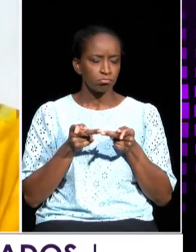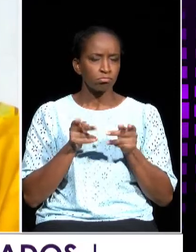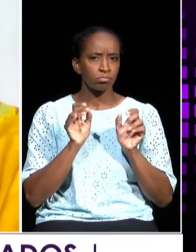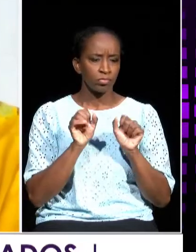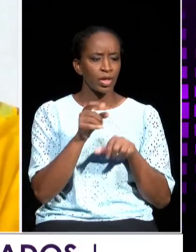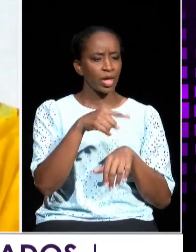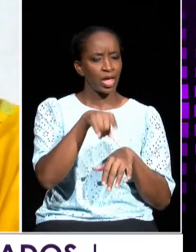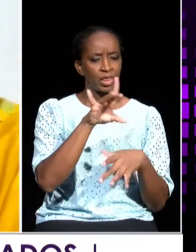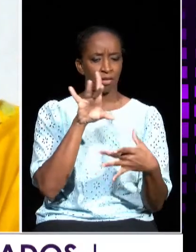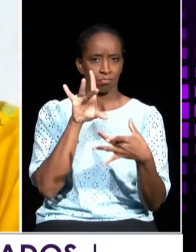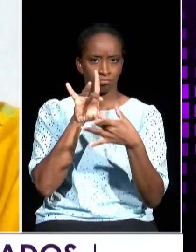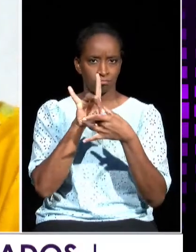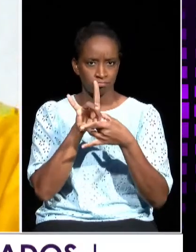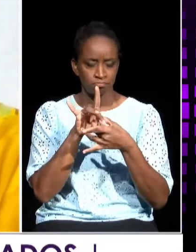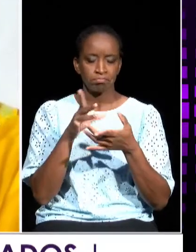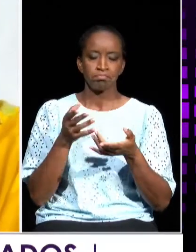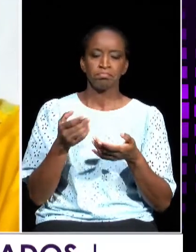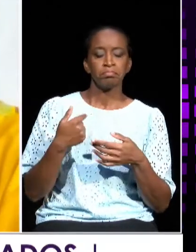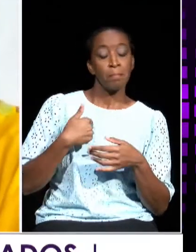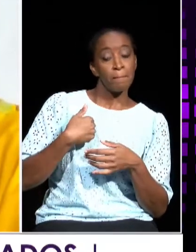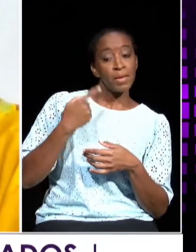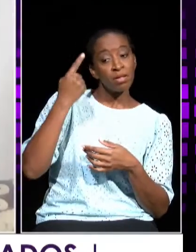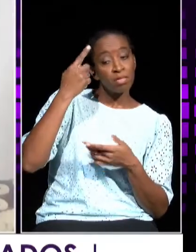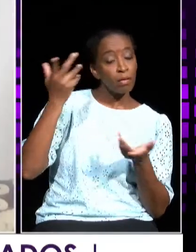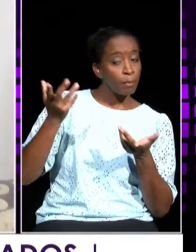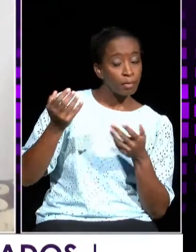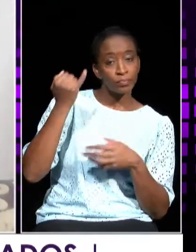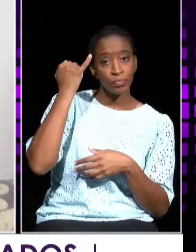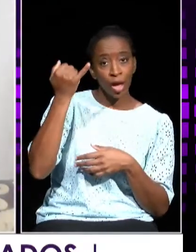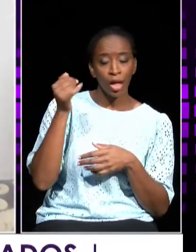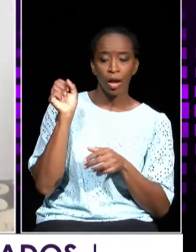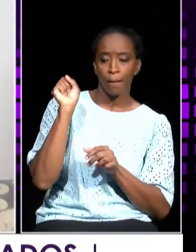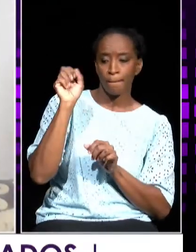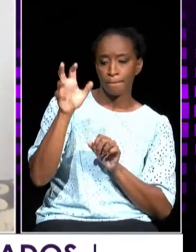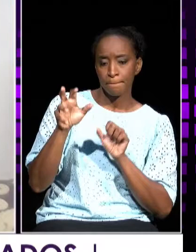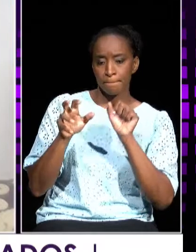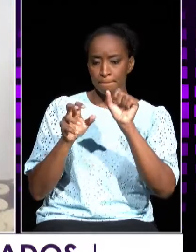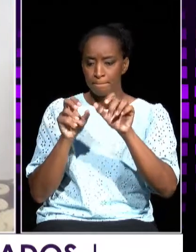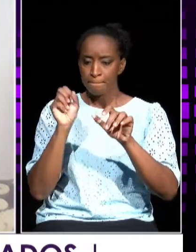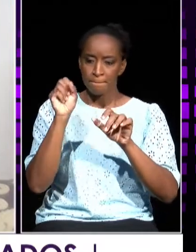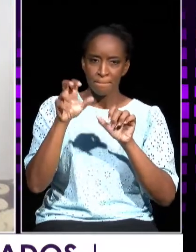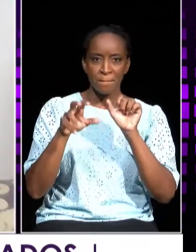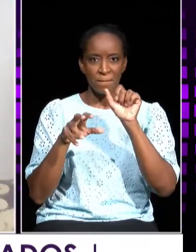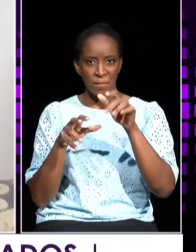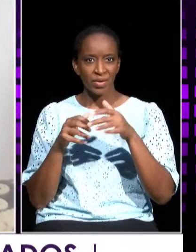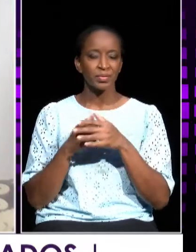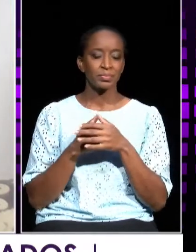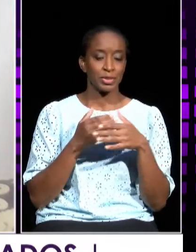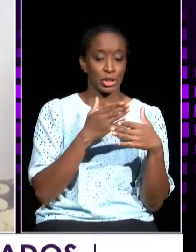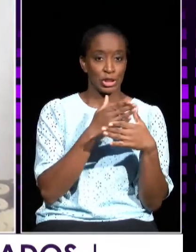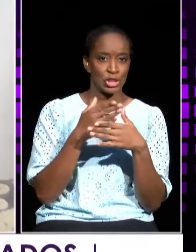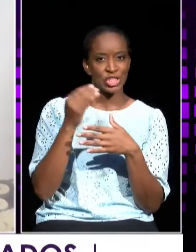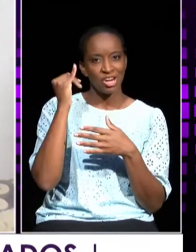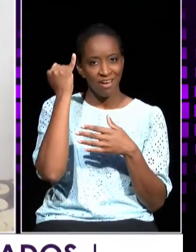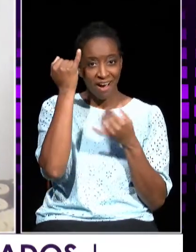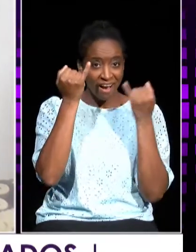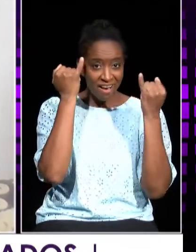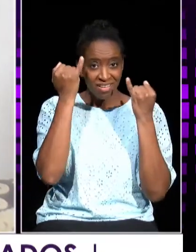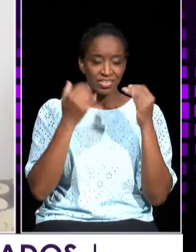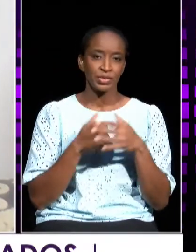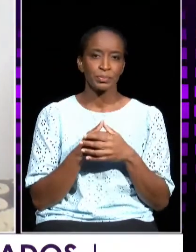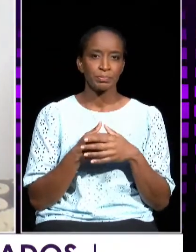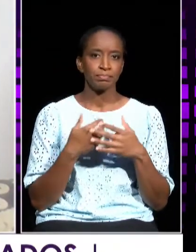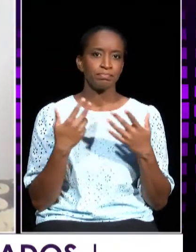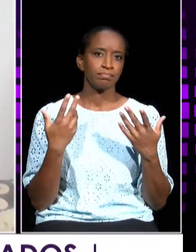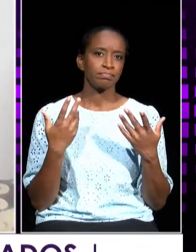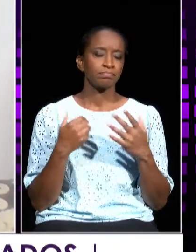Students' Council so that we can implement them to help them develop even on the online environment, because the reality is that we didn't know when we were going to come back